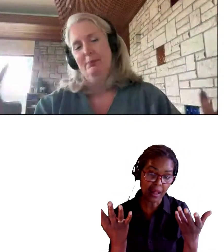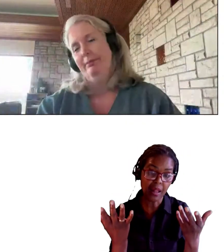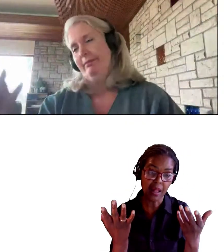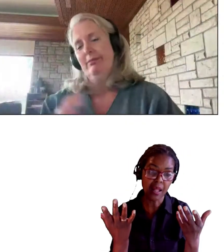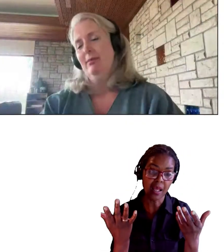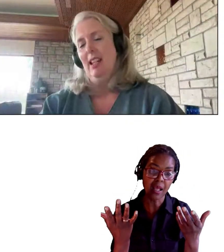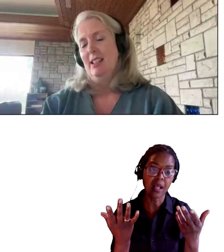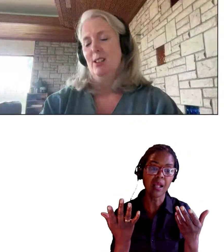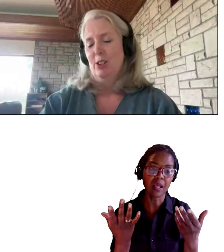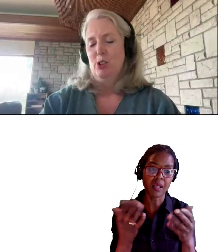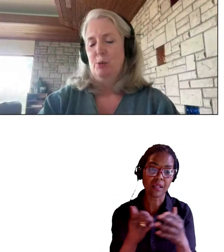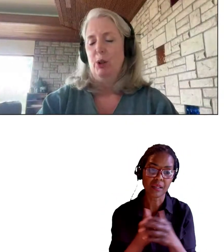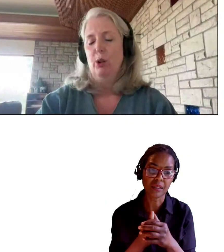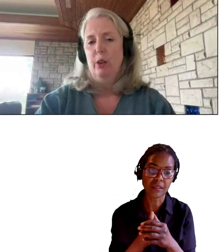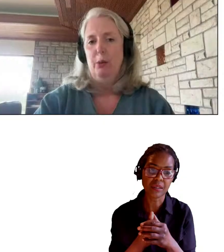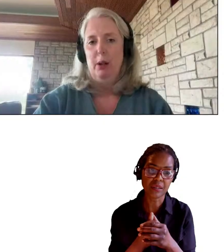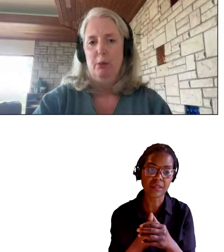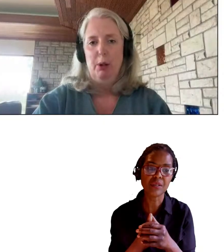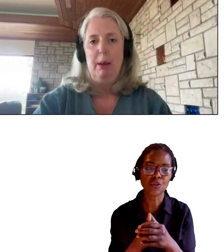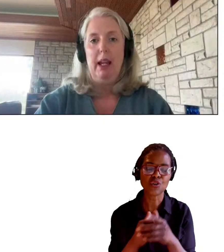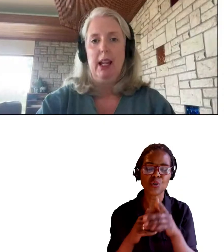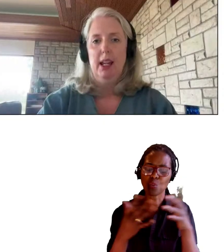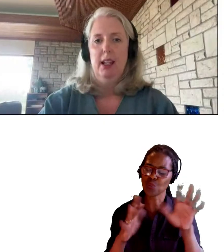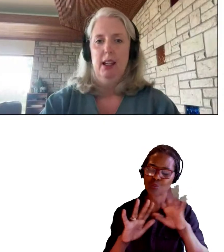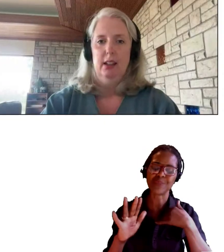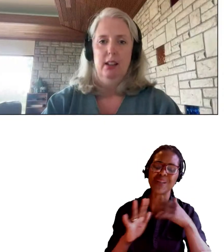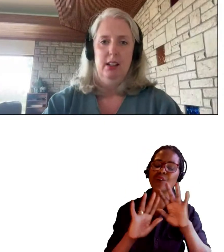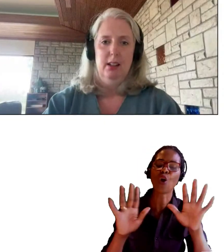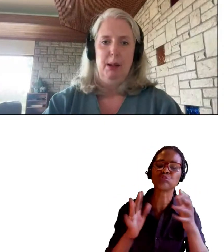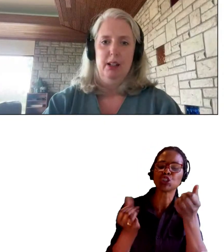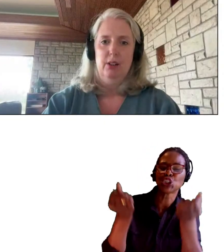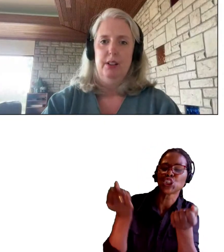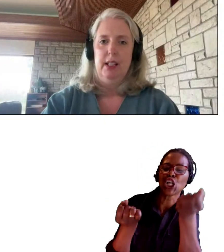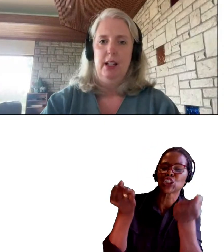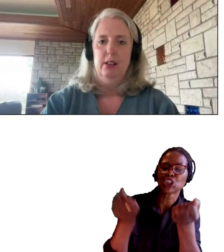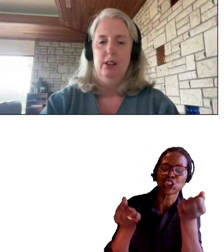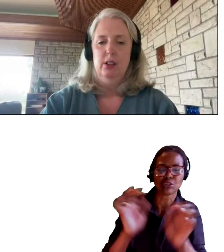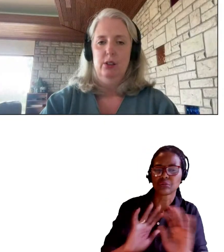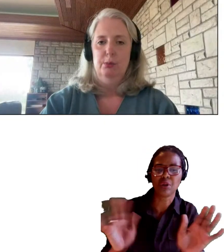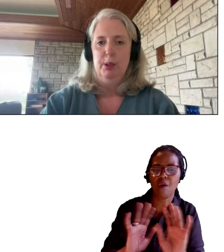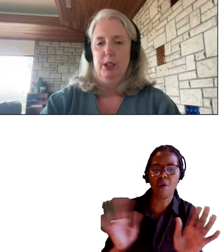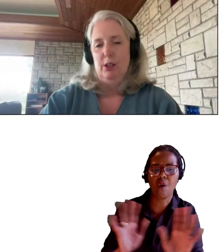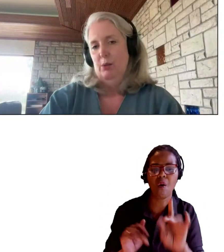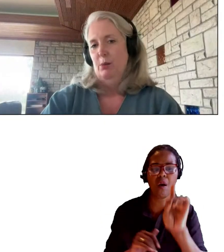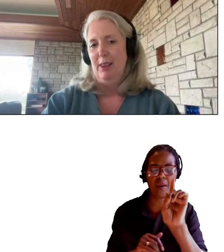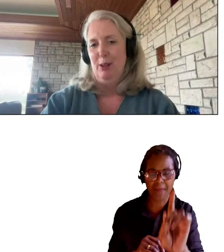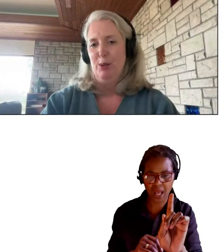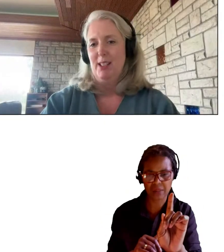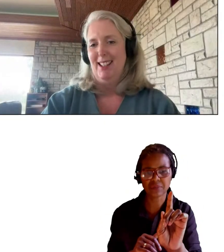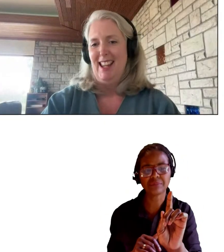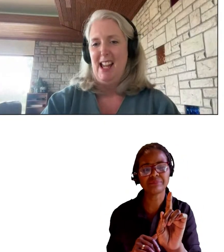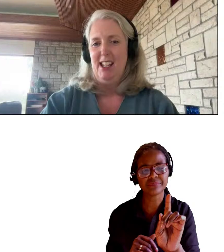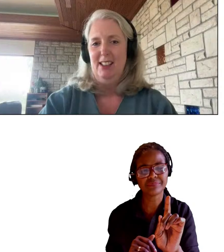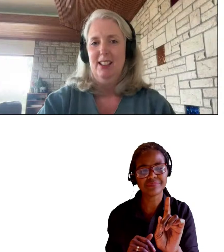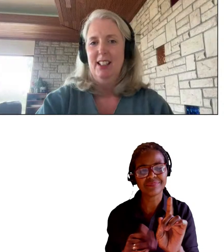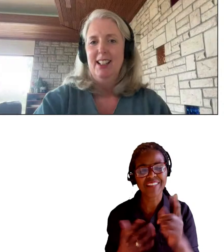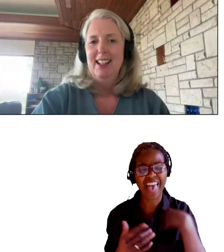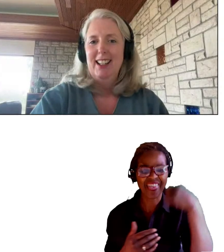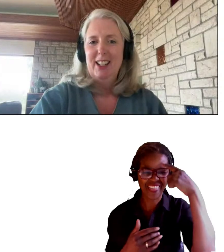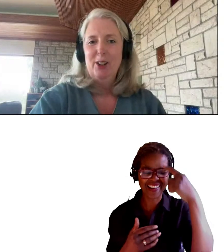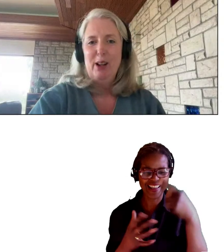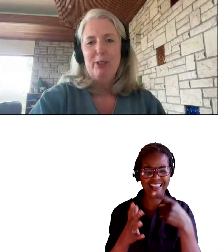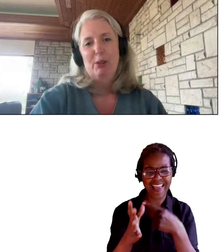know, it's not a judgment call that we're making in the background there, you know. But you know, I think we're seeing AI